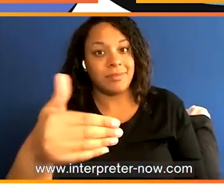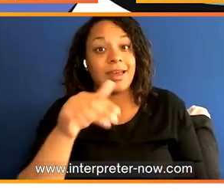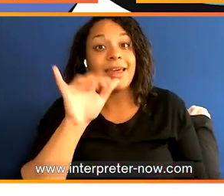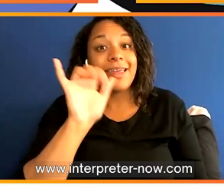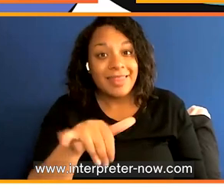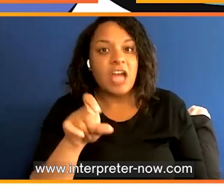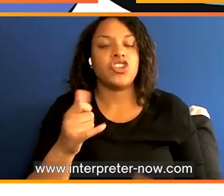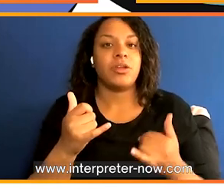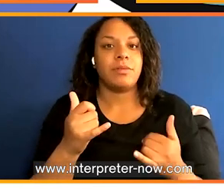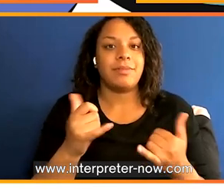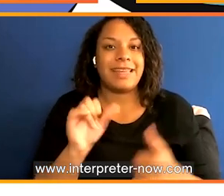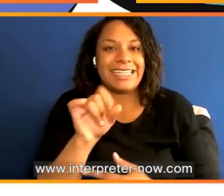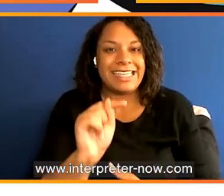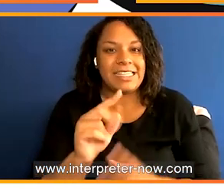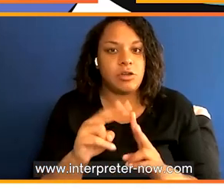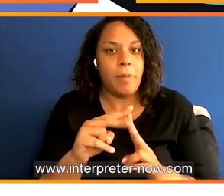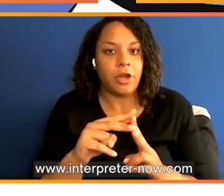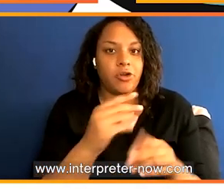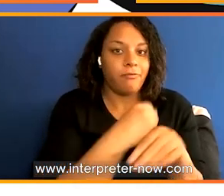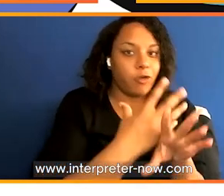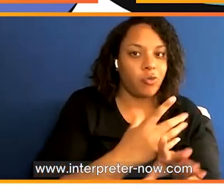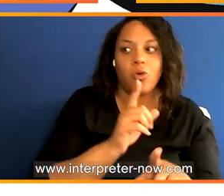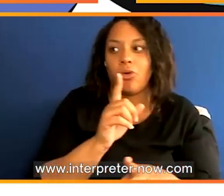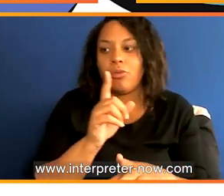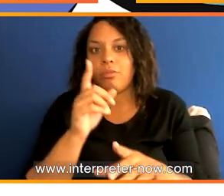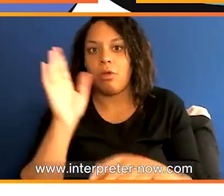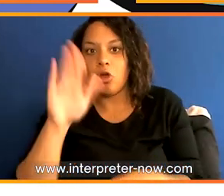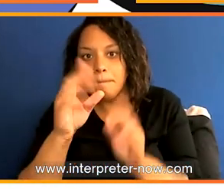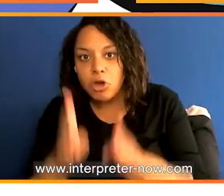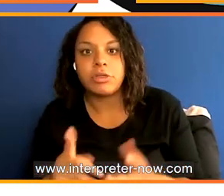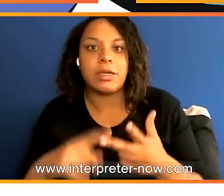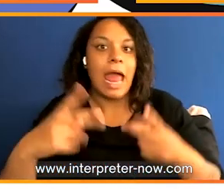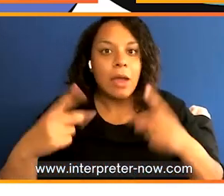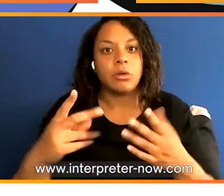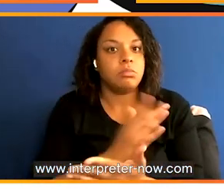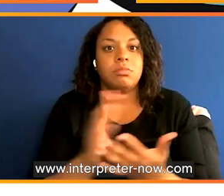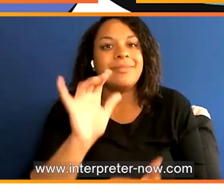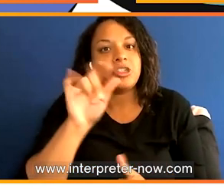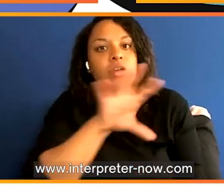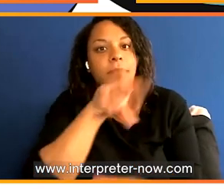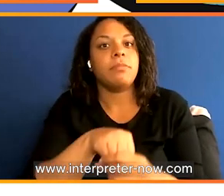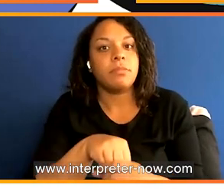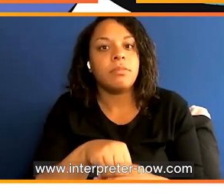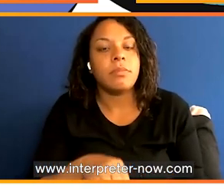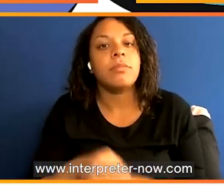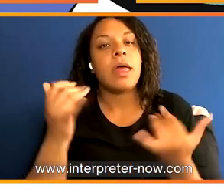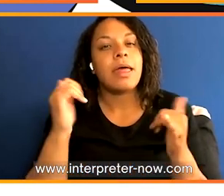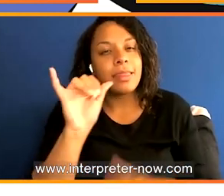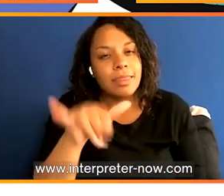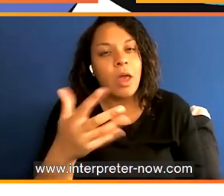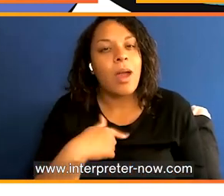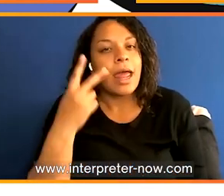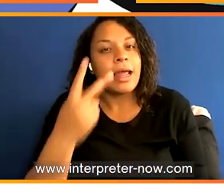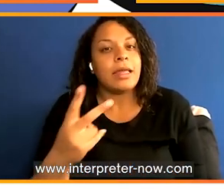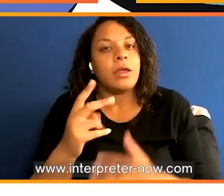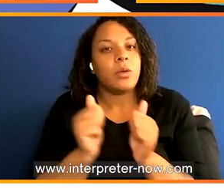the way? Like, that should exist no matter how you're working. And so I think I just turned the whole question that I think that's